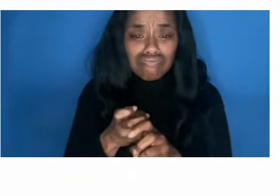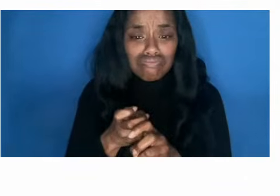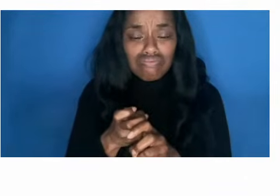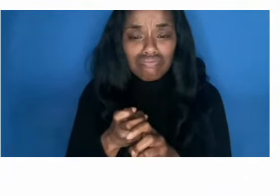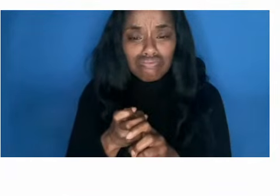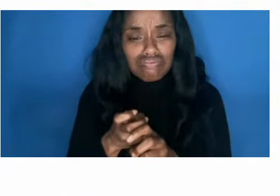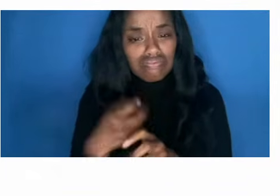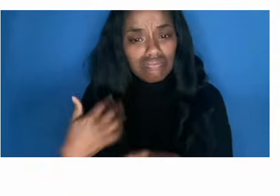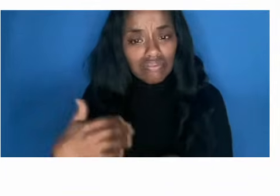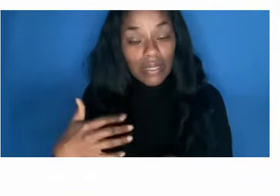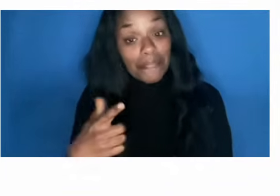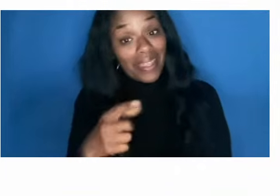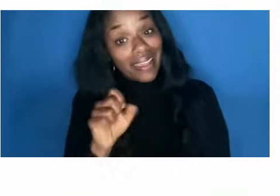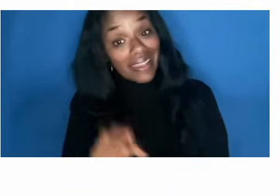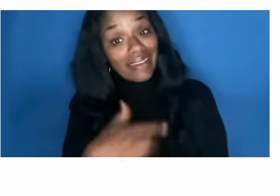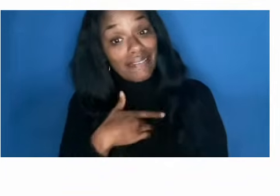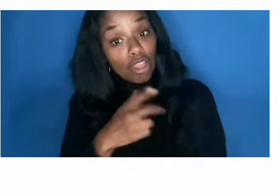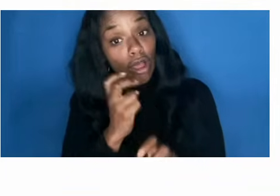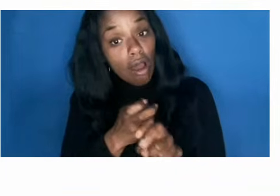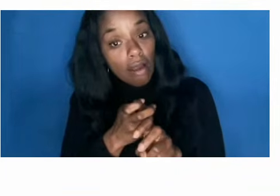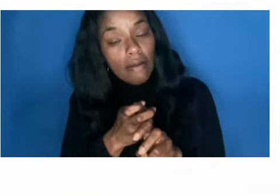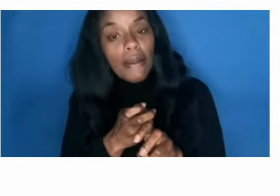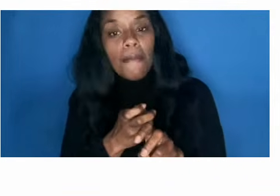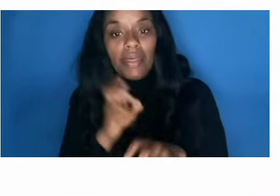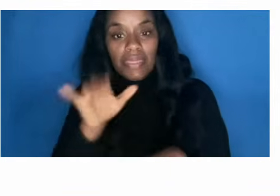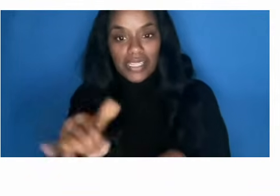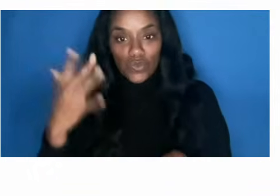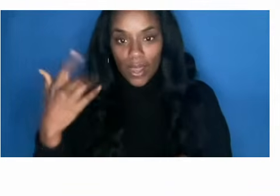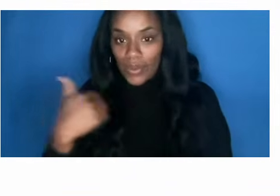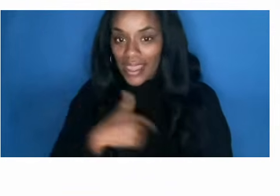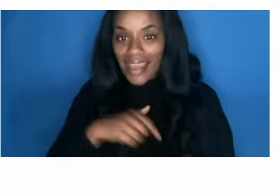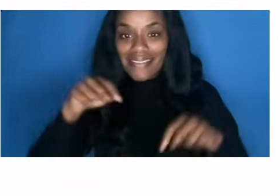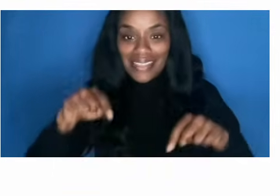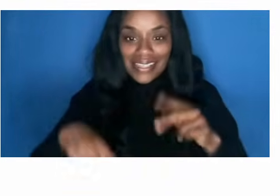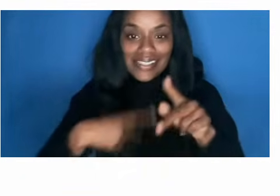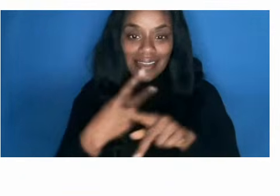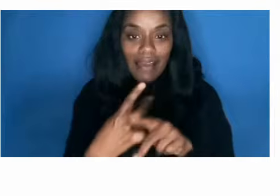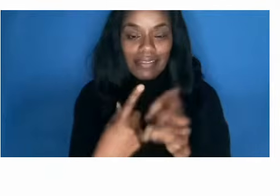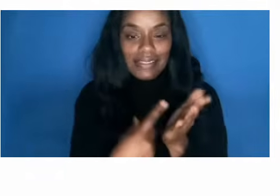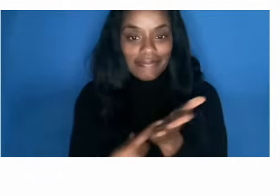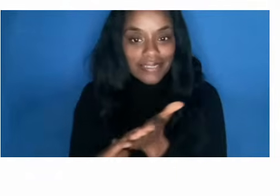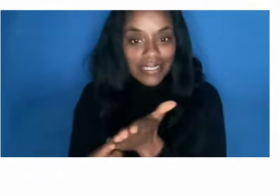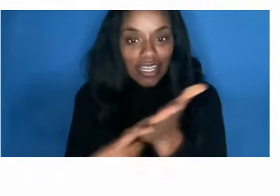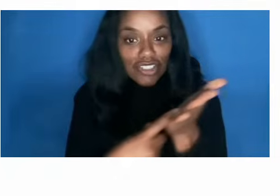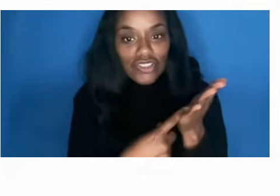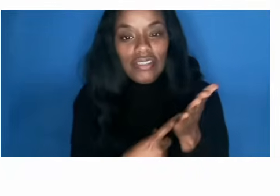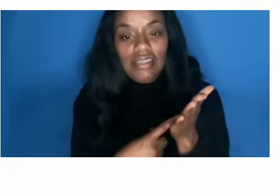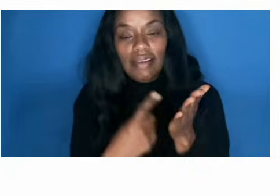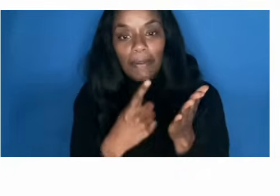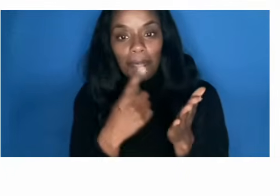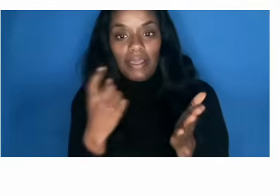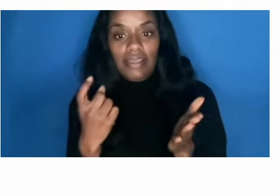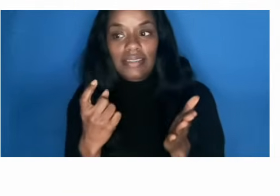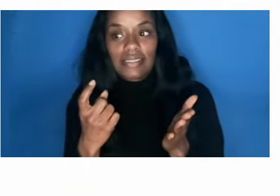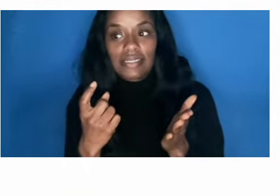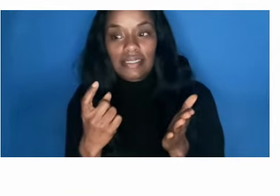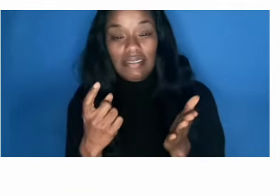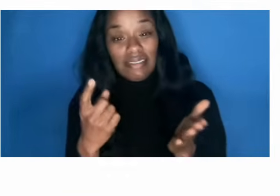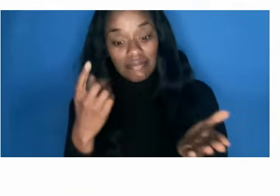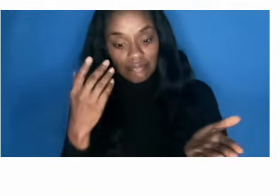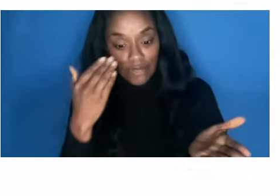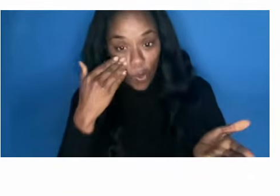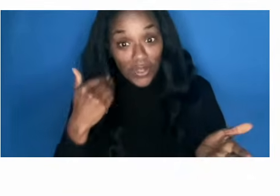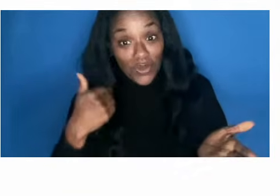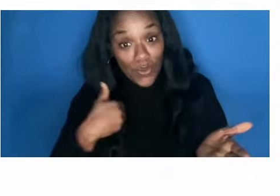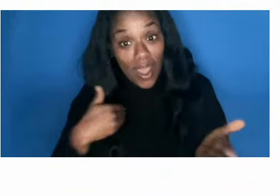way. And that's why we have these type of discussions, because at least with knowing you have